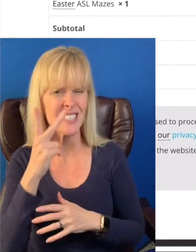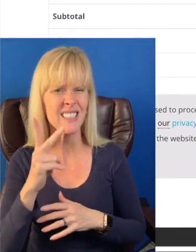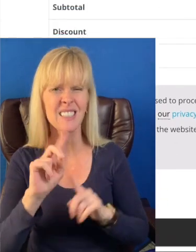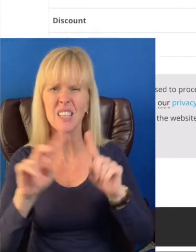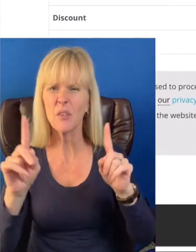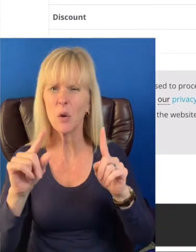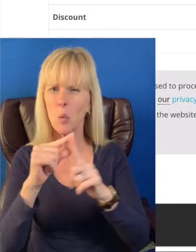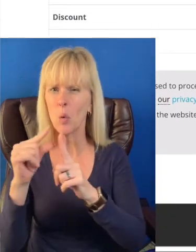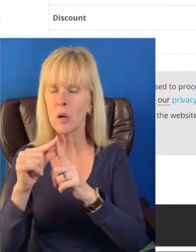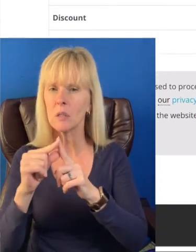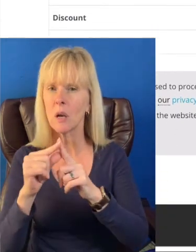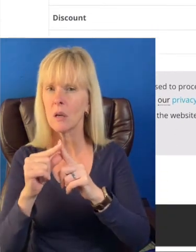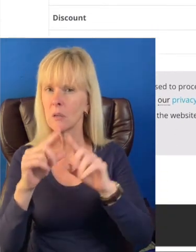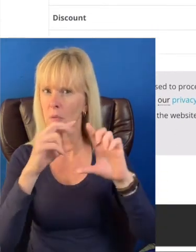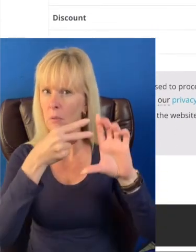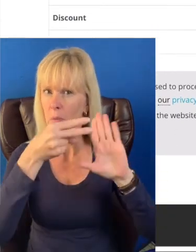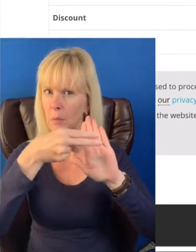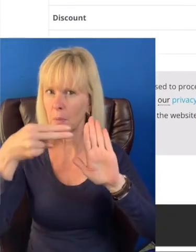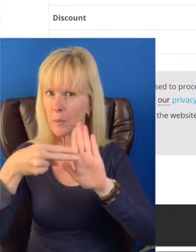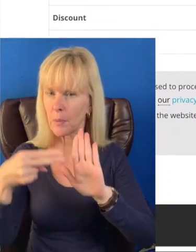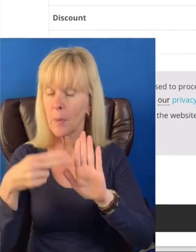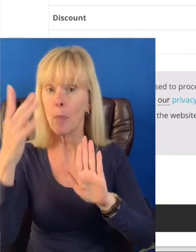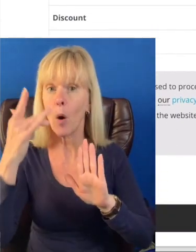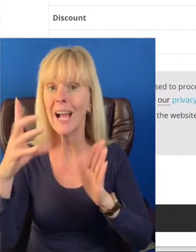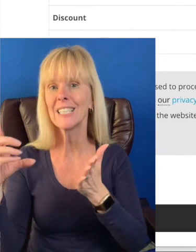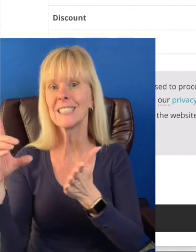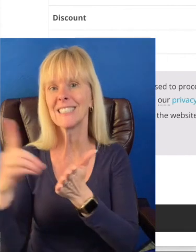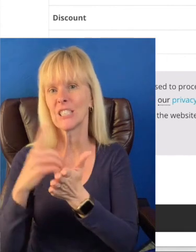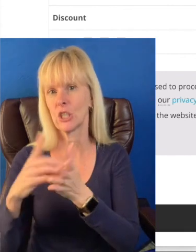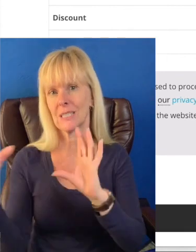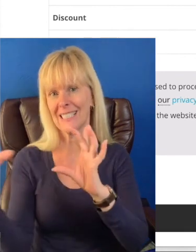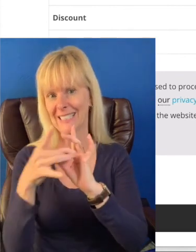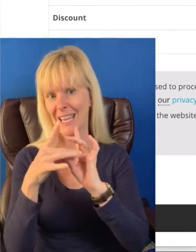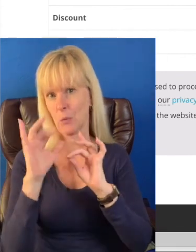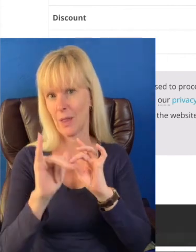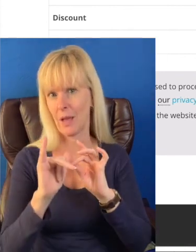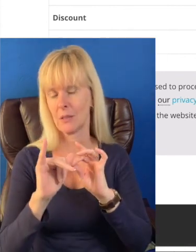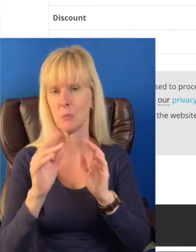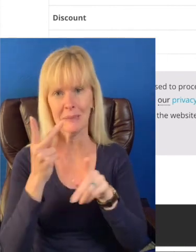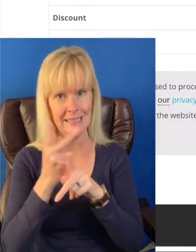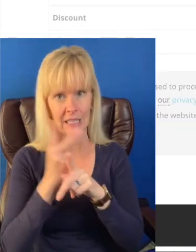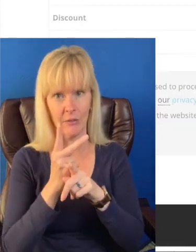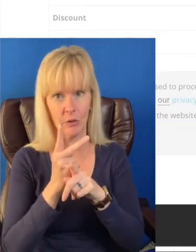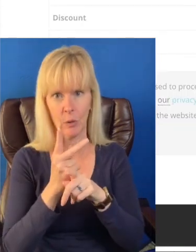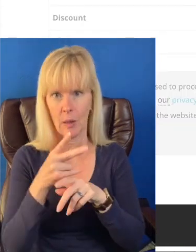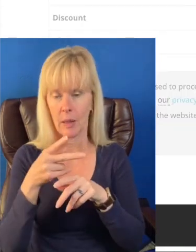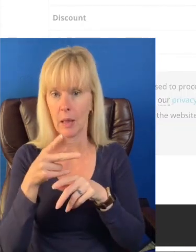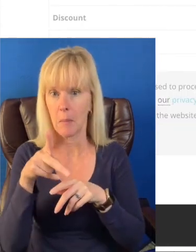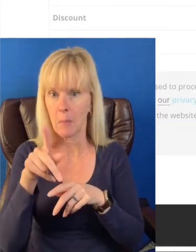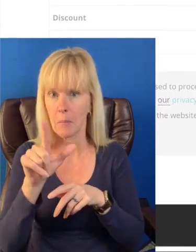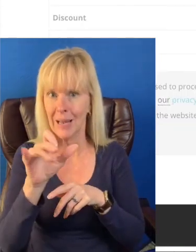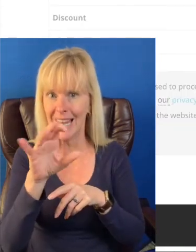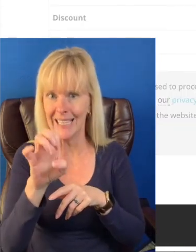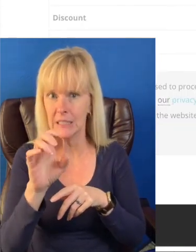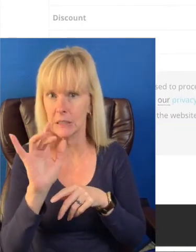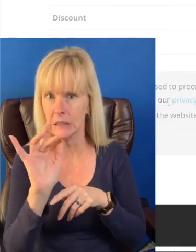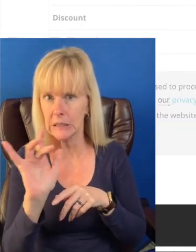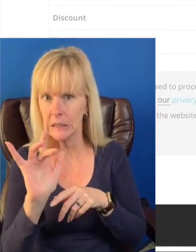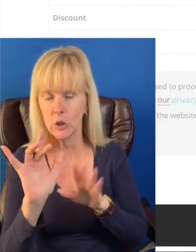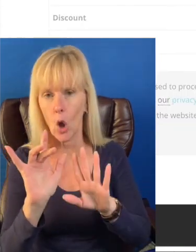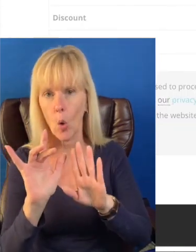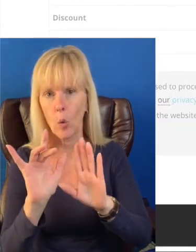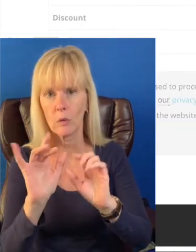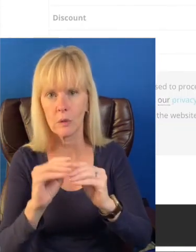that's because we have our dictionary associated with that. So be careful not to hover over the word place, but the word